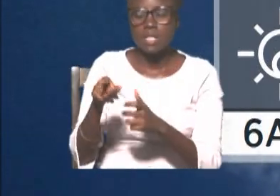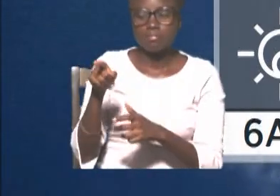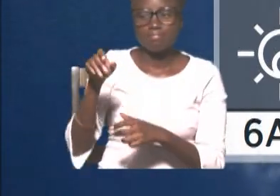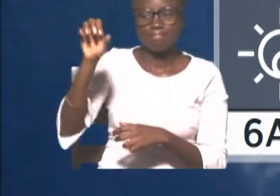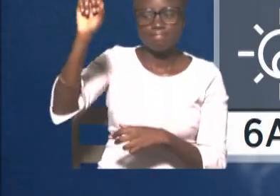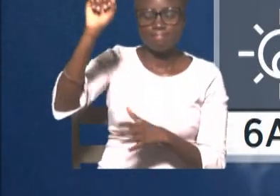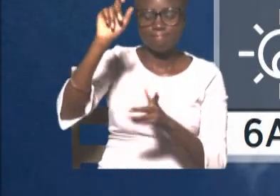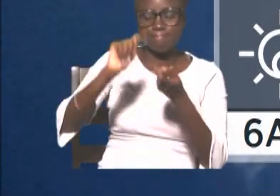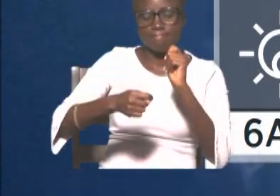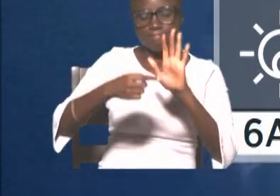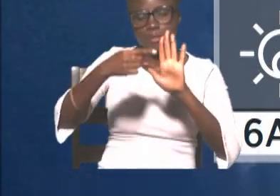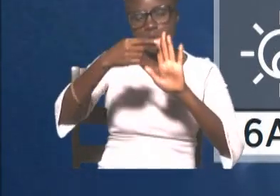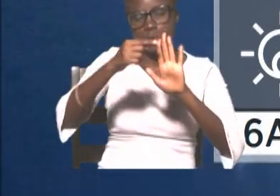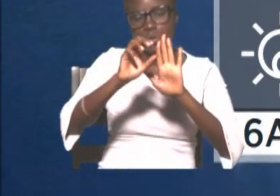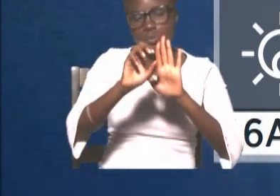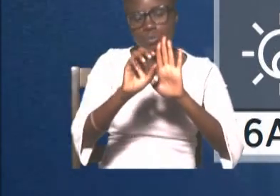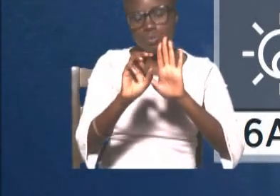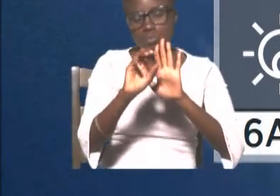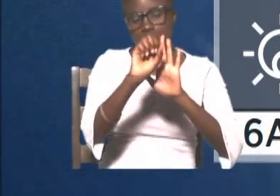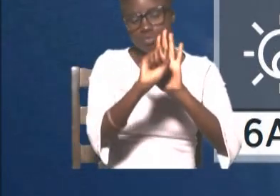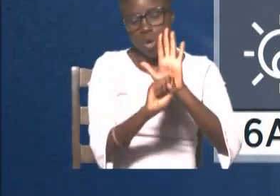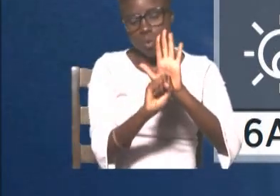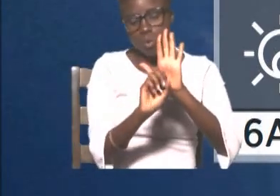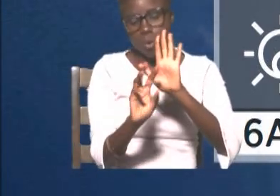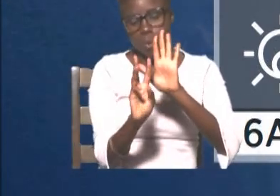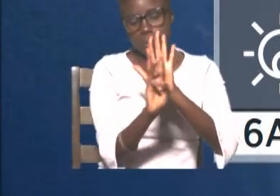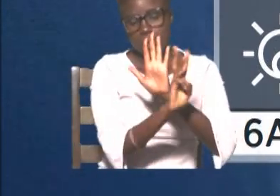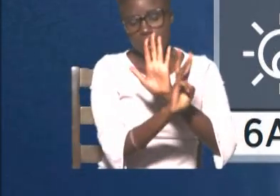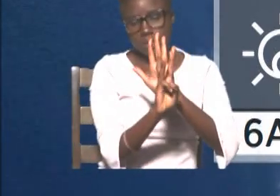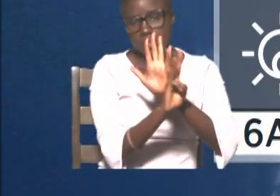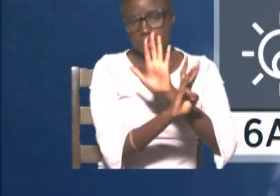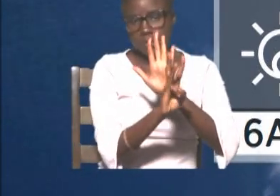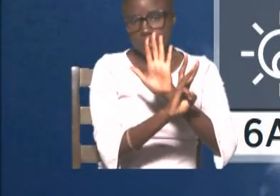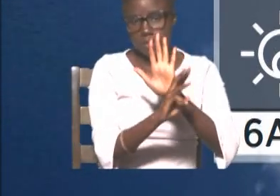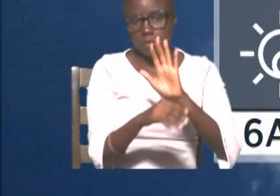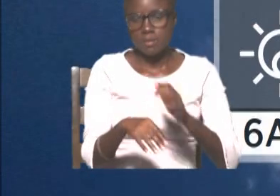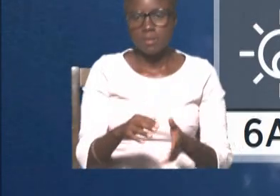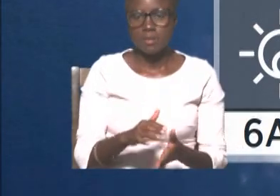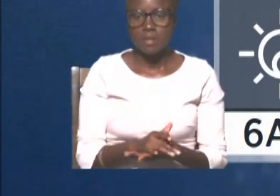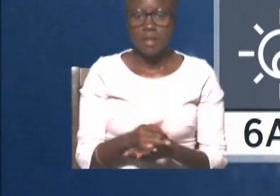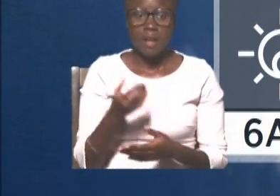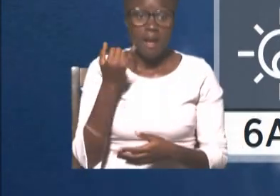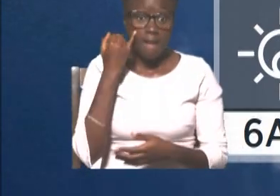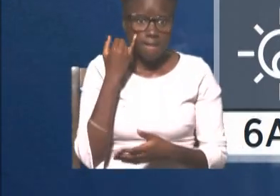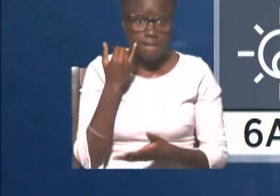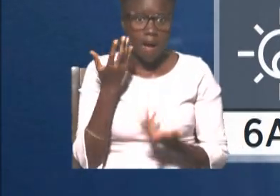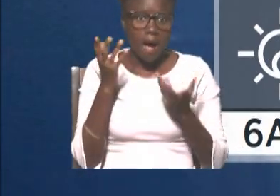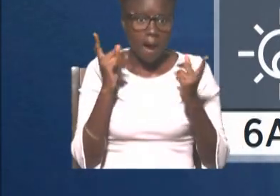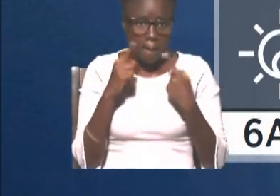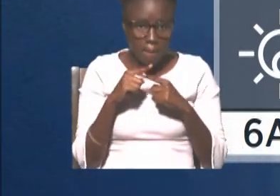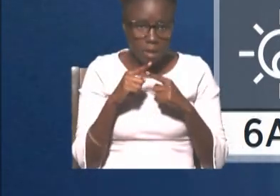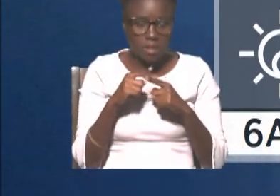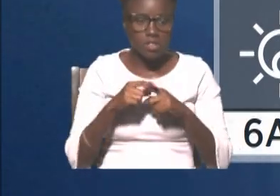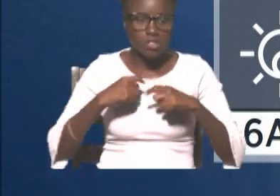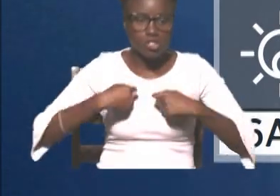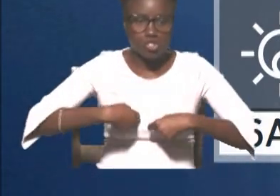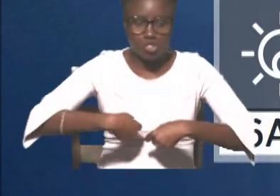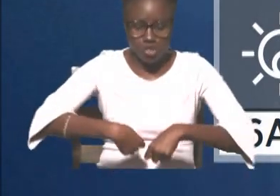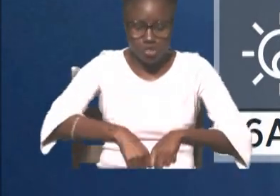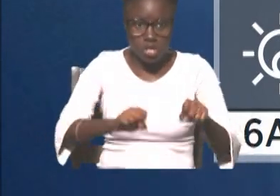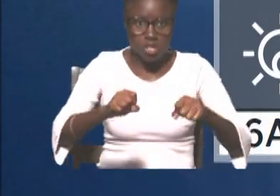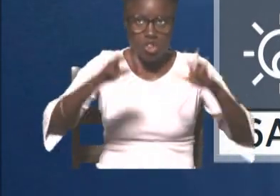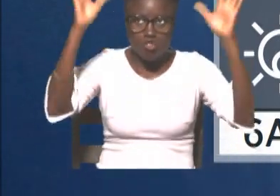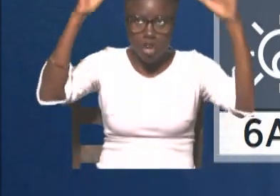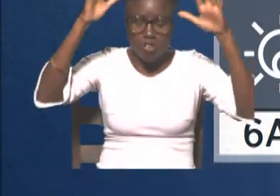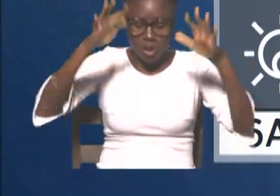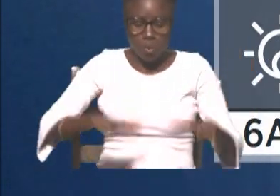and western Trinidad. Now, if heavier activity develops, they could bring gusty winds and street flooding, so be sure